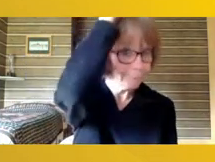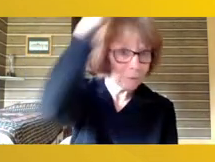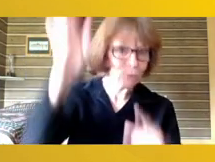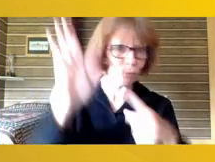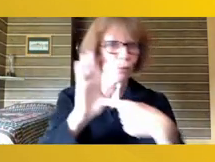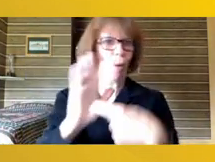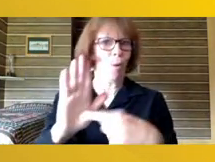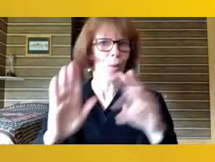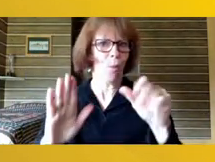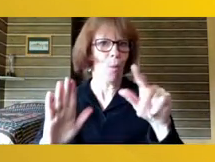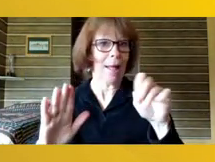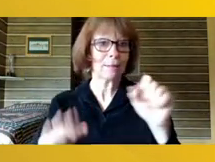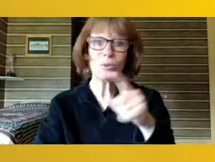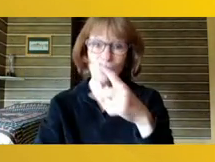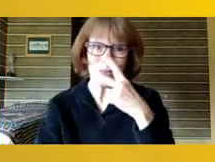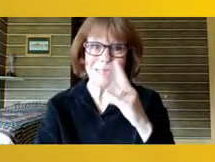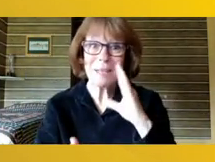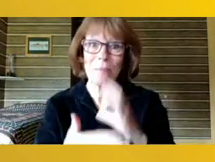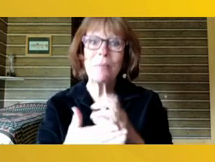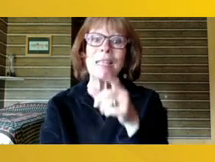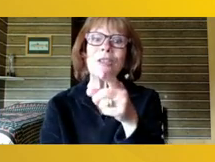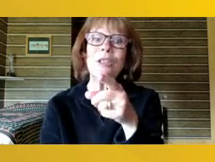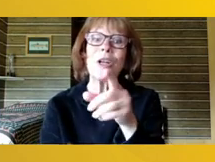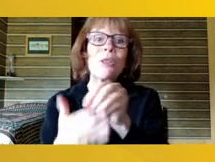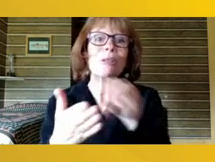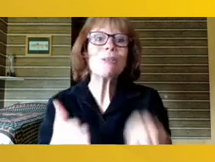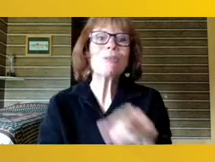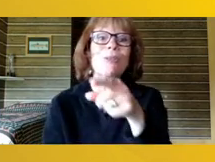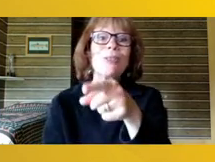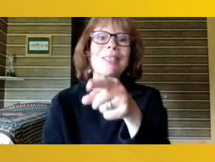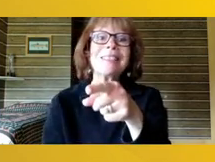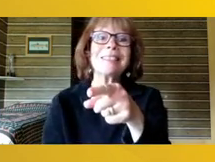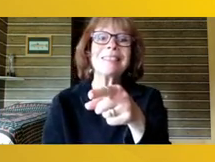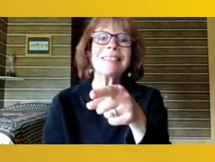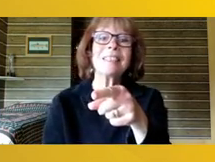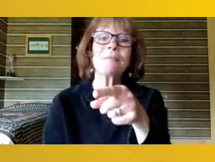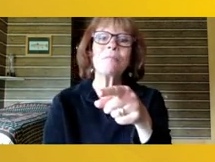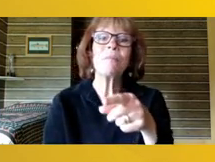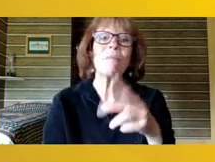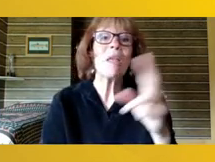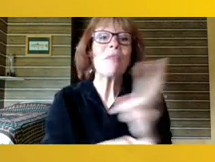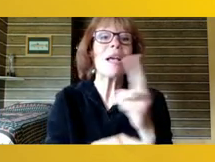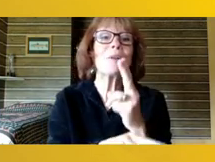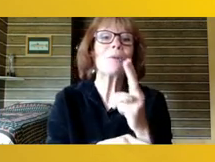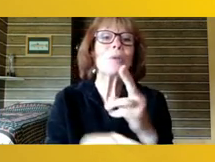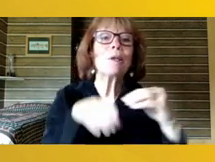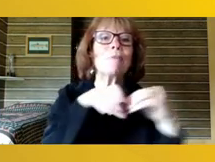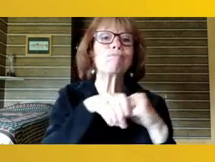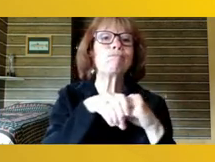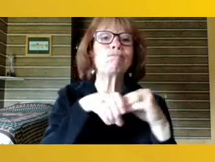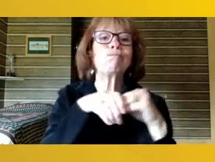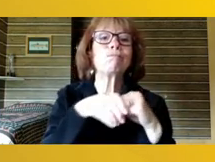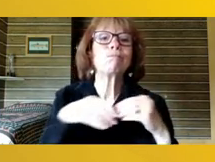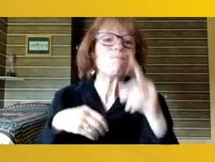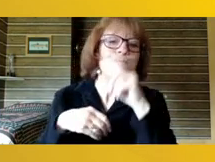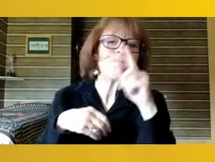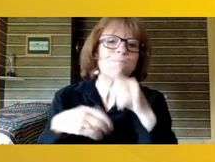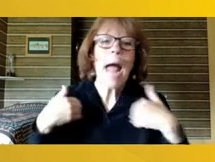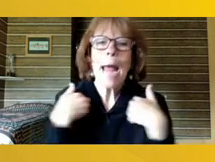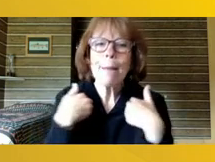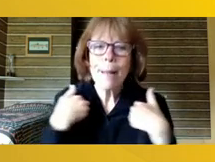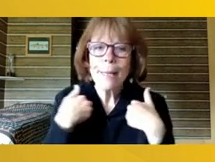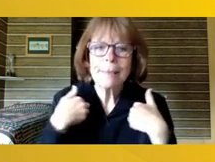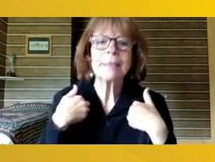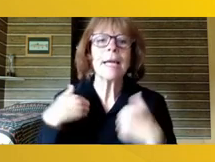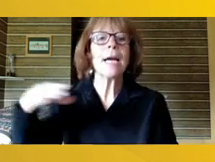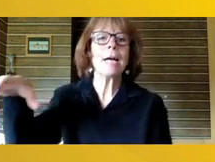you could see in the picture there, those students had an opportunity to use stuffed animals. They're using stuffed animals to represent the whales and